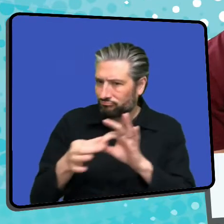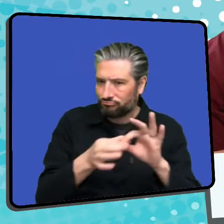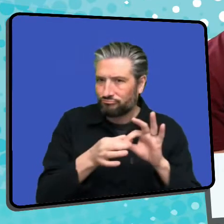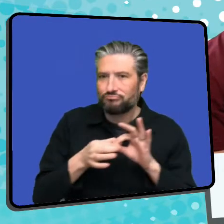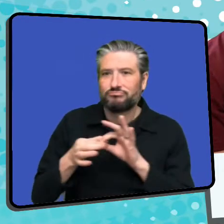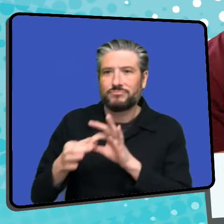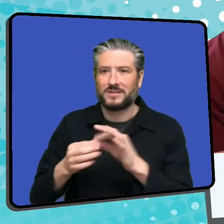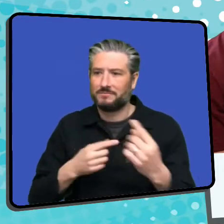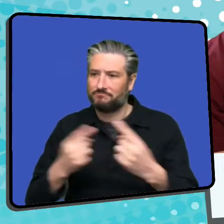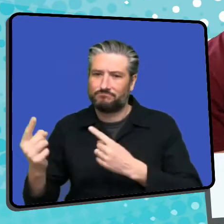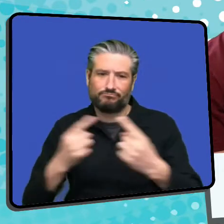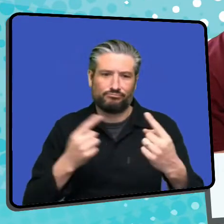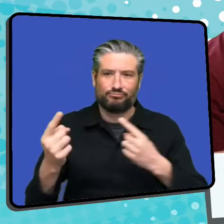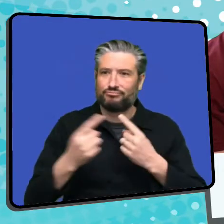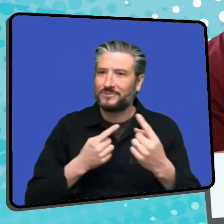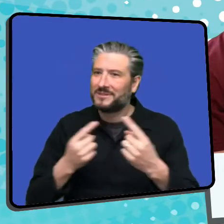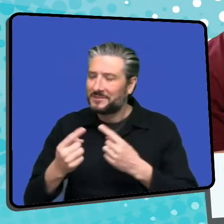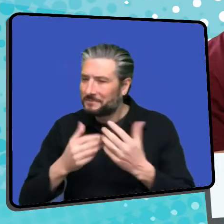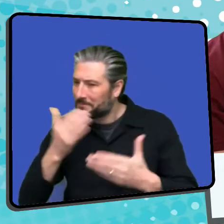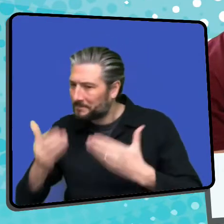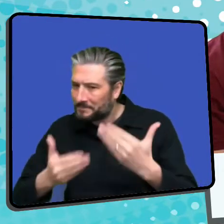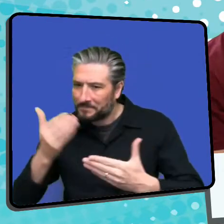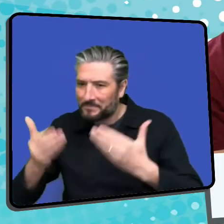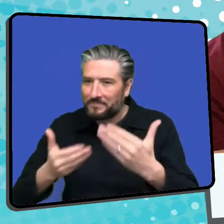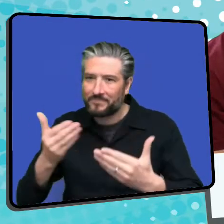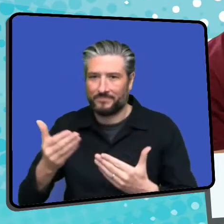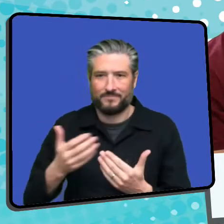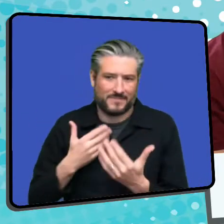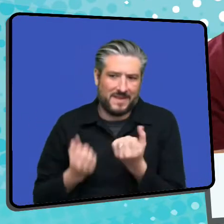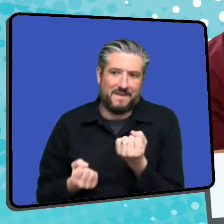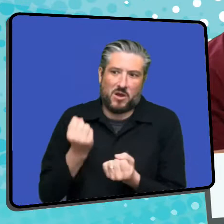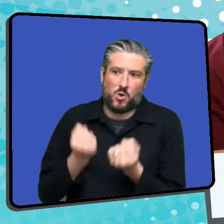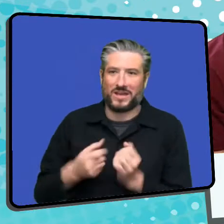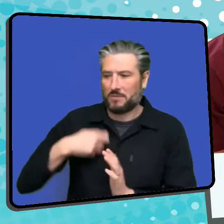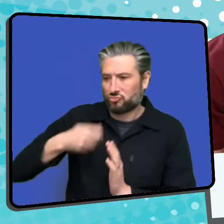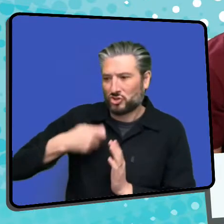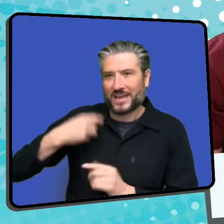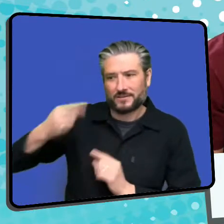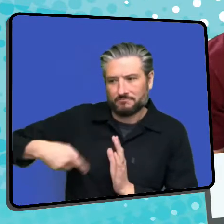to contribute in valuable ways to the project.